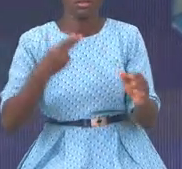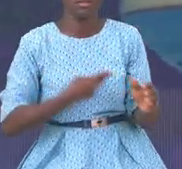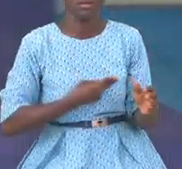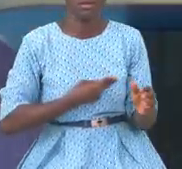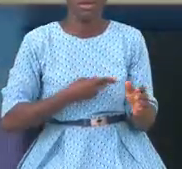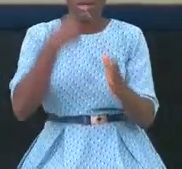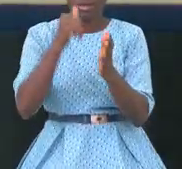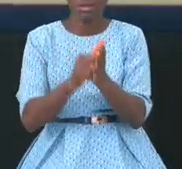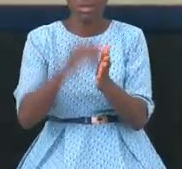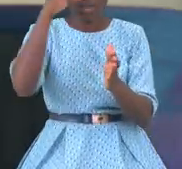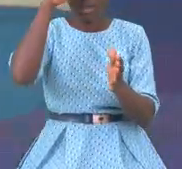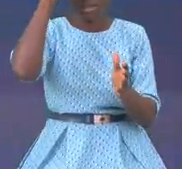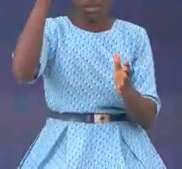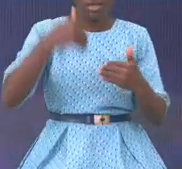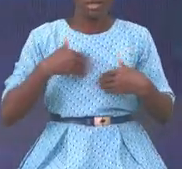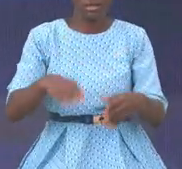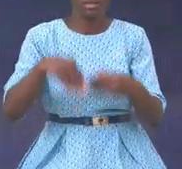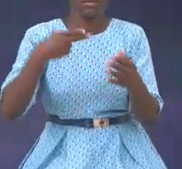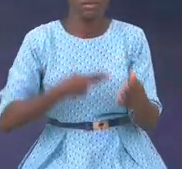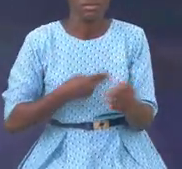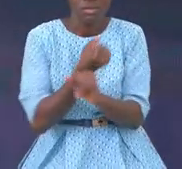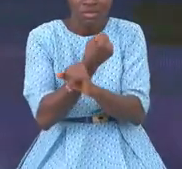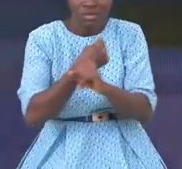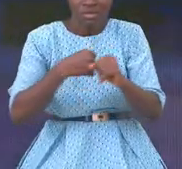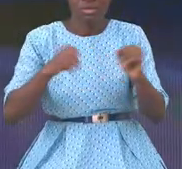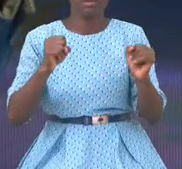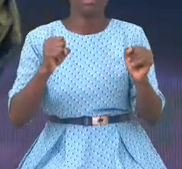Now, salvation is an